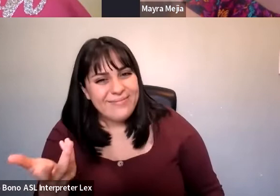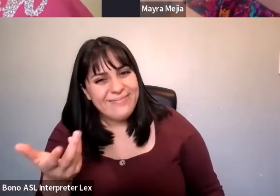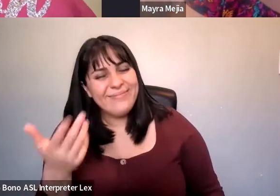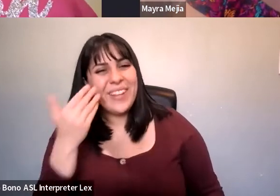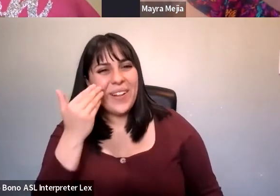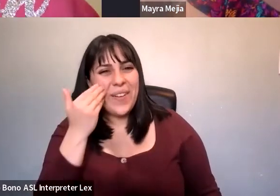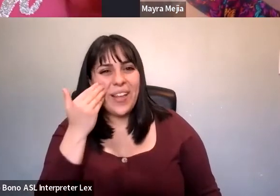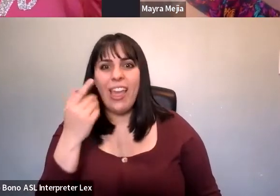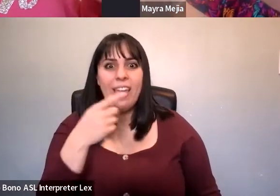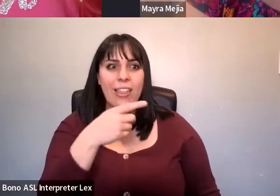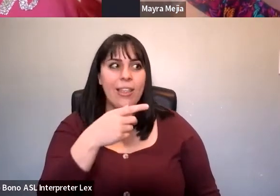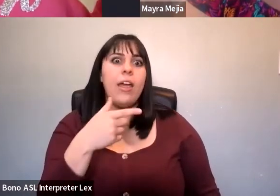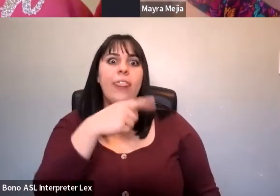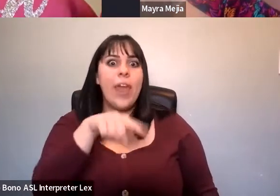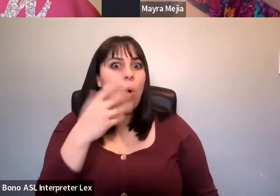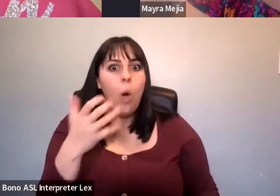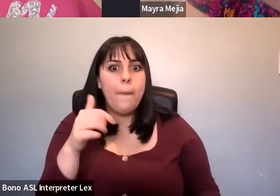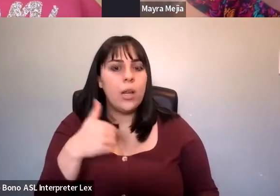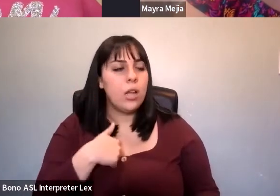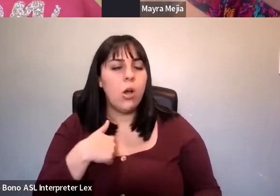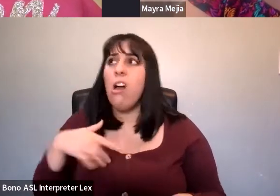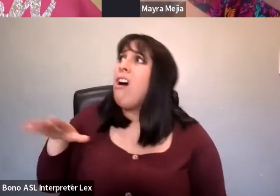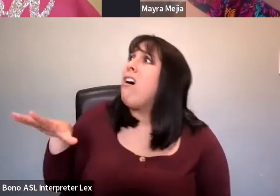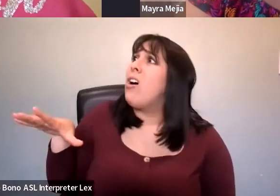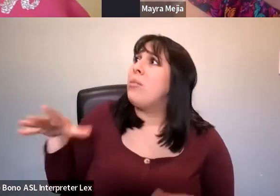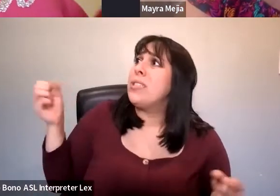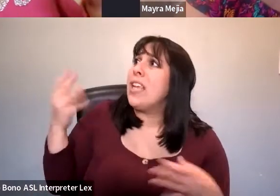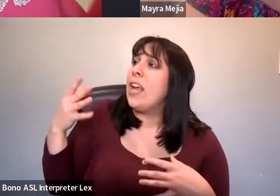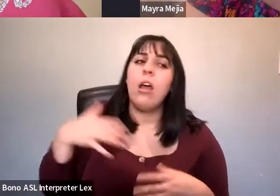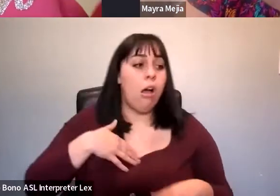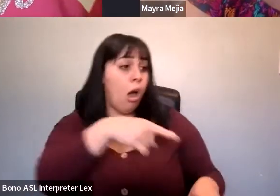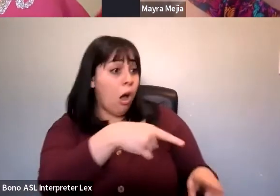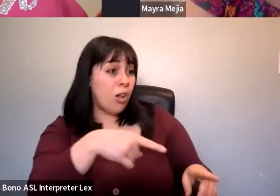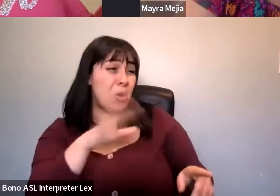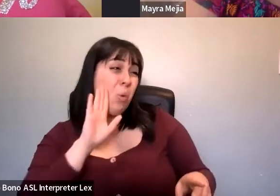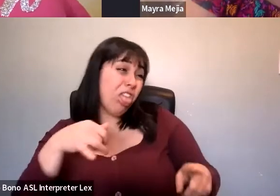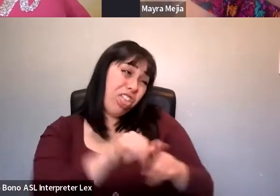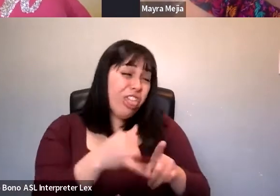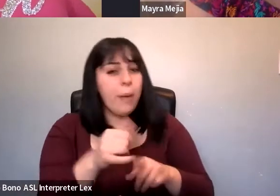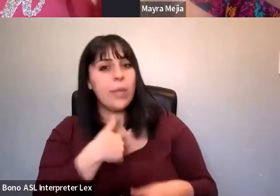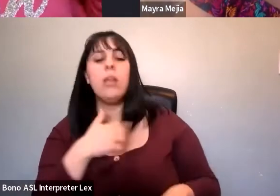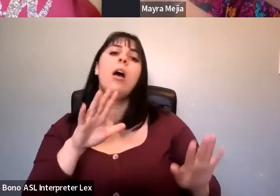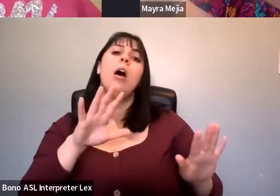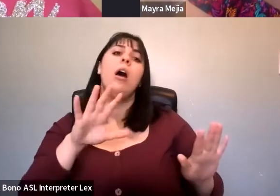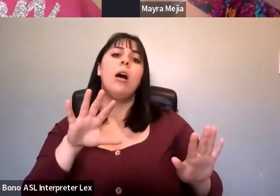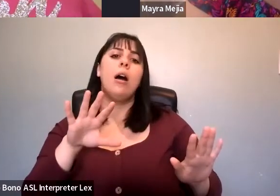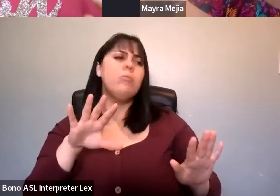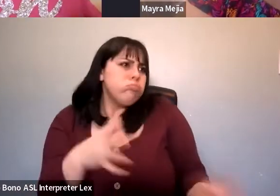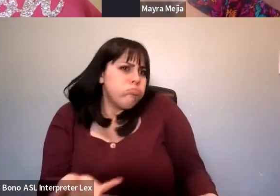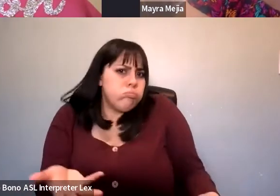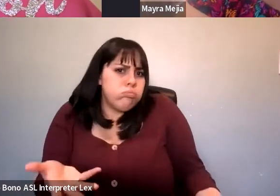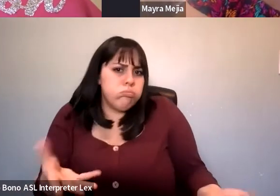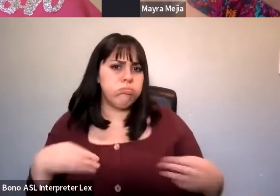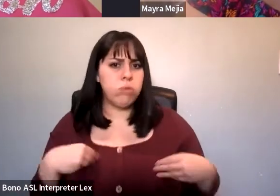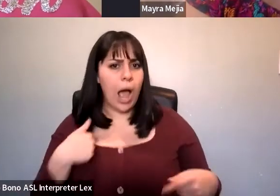they don't want me to start, she's going to curse me out if I call her fat or something, but it's like, I use the word. So, I kind of have to